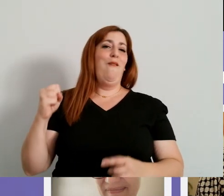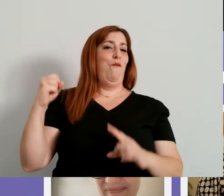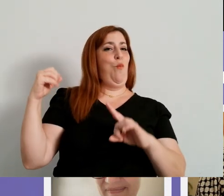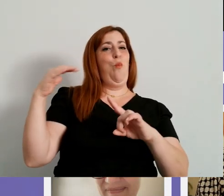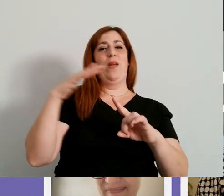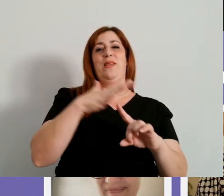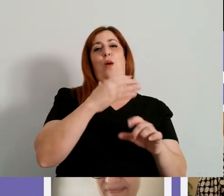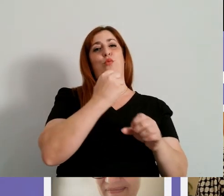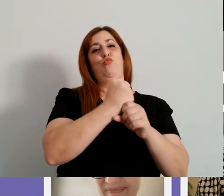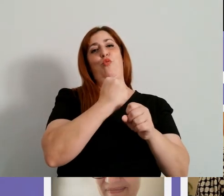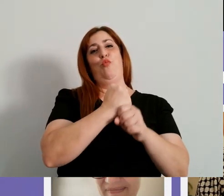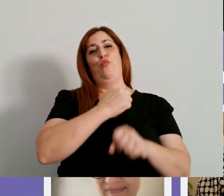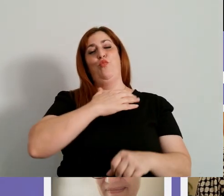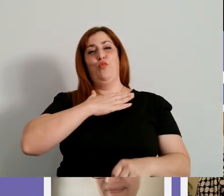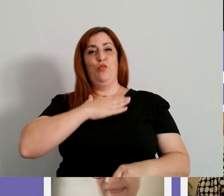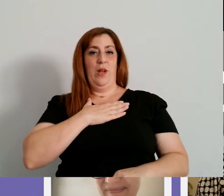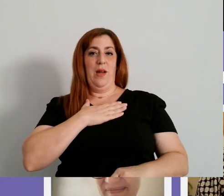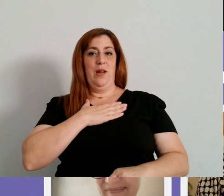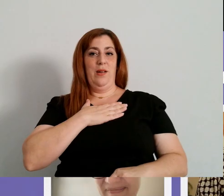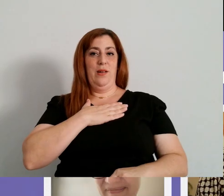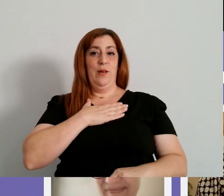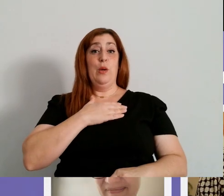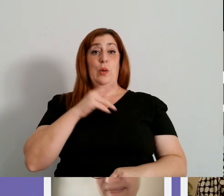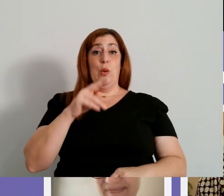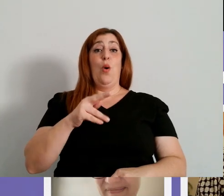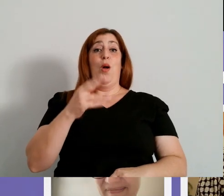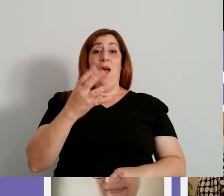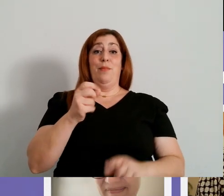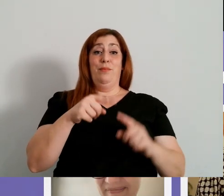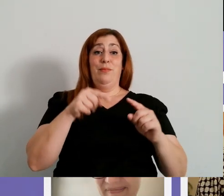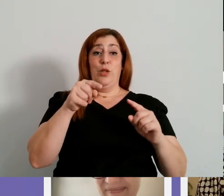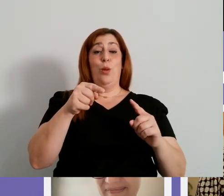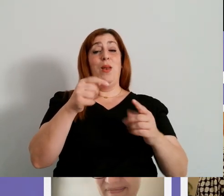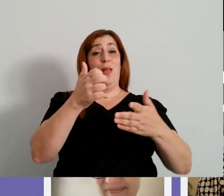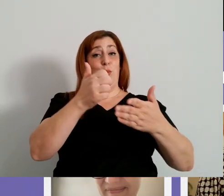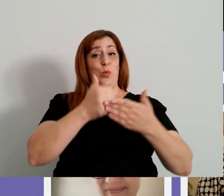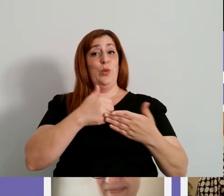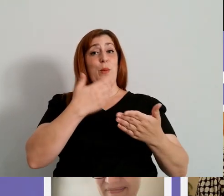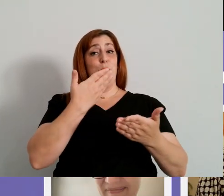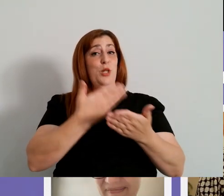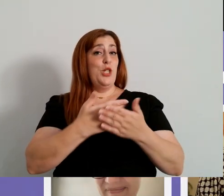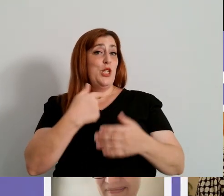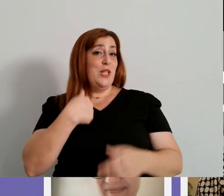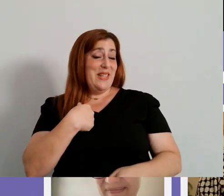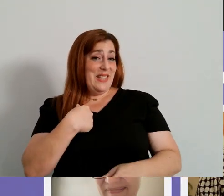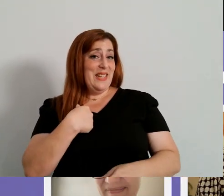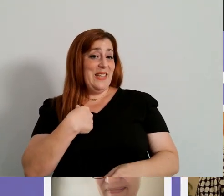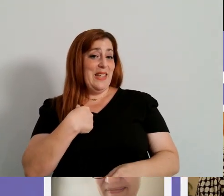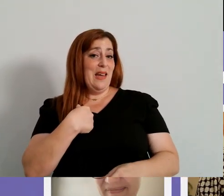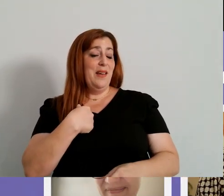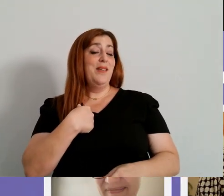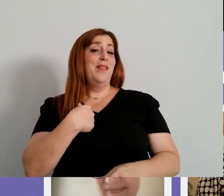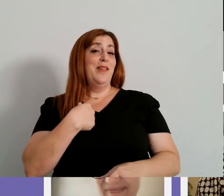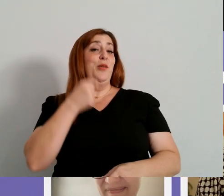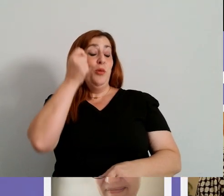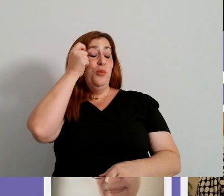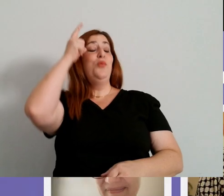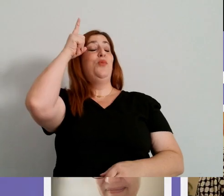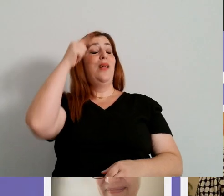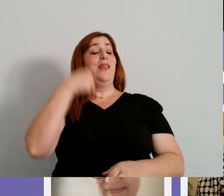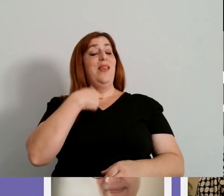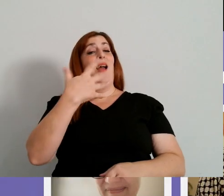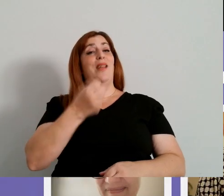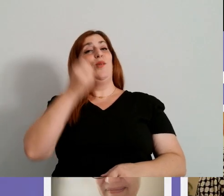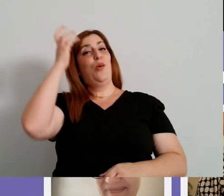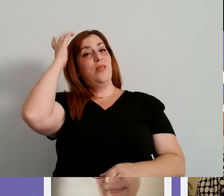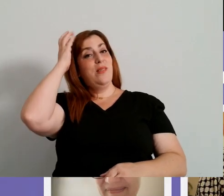work, and without some of them, I wouldn't even be diagnosed as autistic. I don't have time, unfortunately, to go